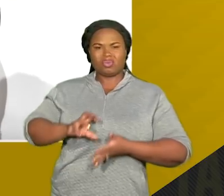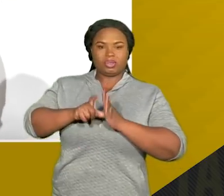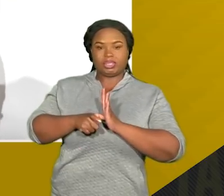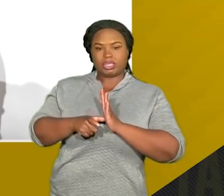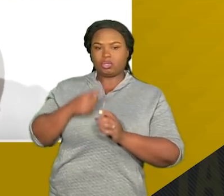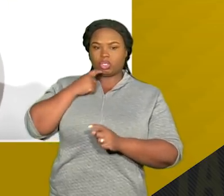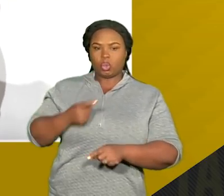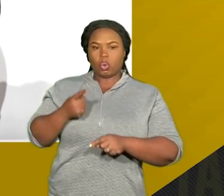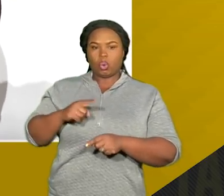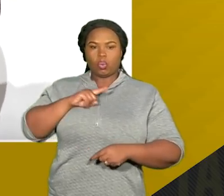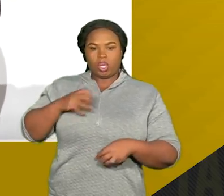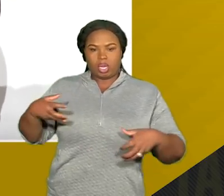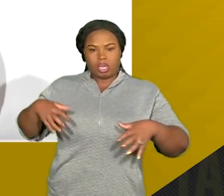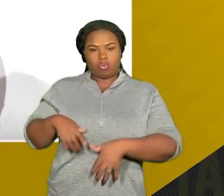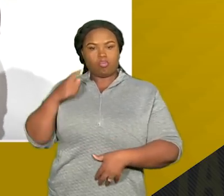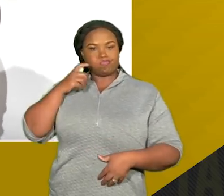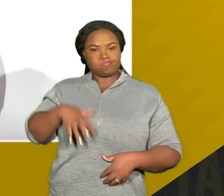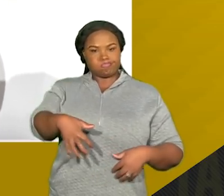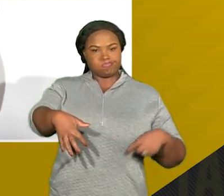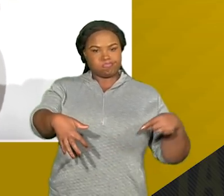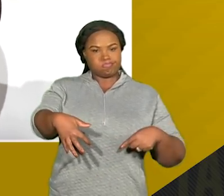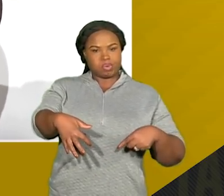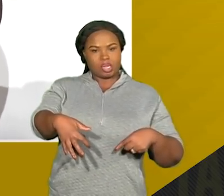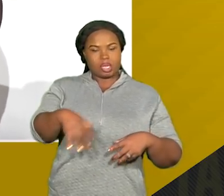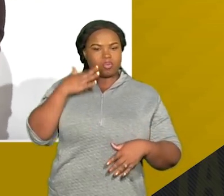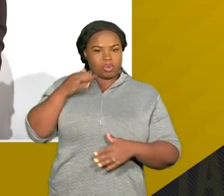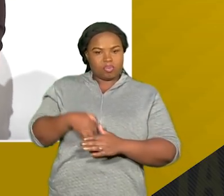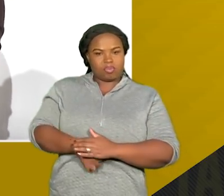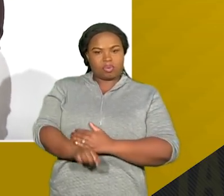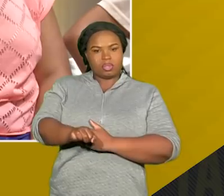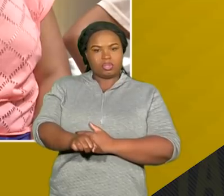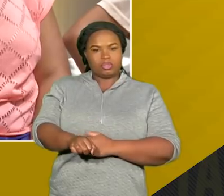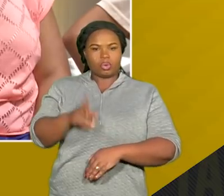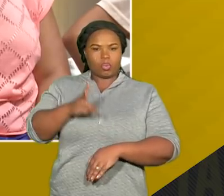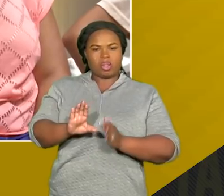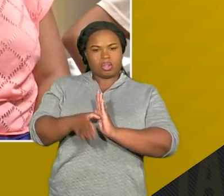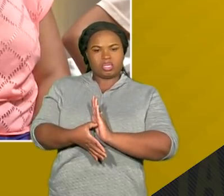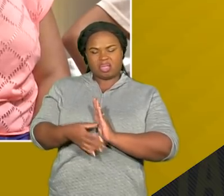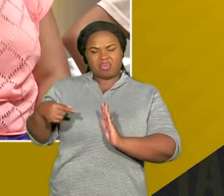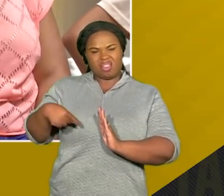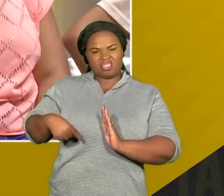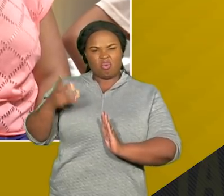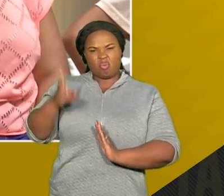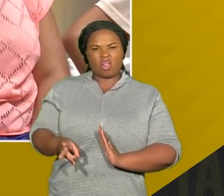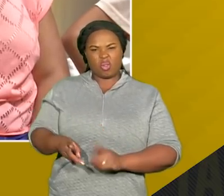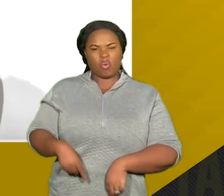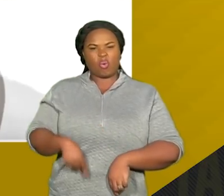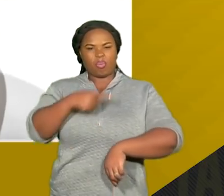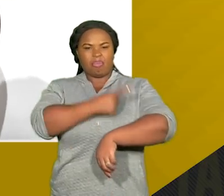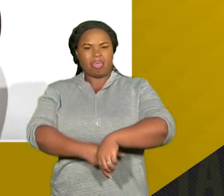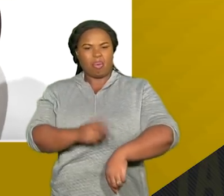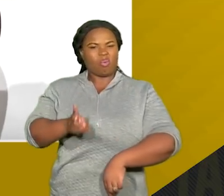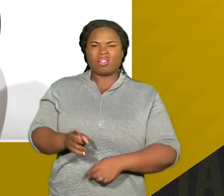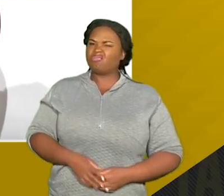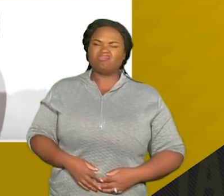oh, while you're in your mother's womb and then when otlo bali a disability or otlo hlokalo tuleli one.